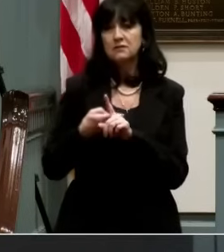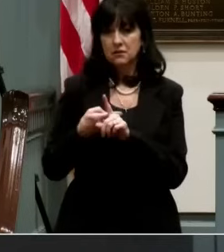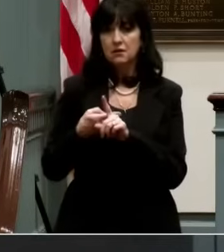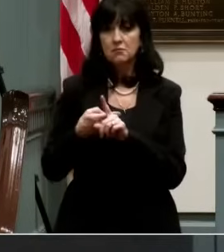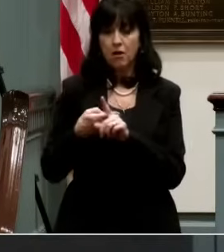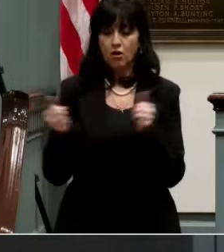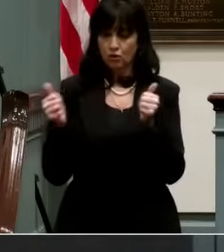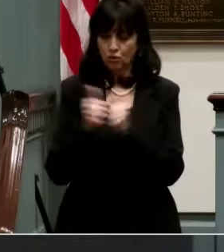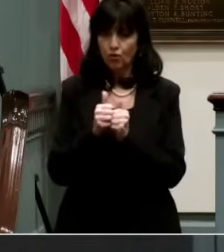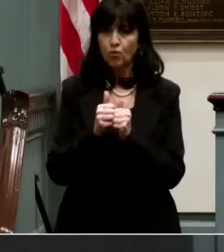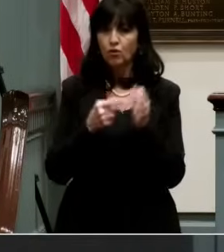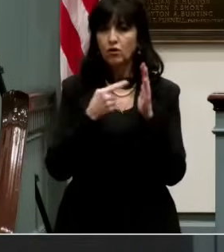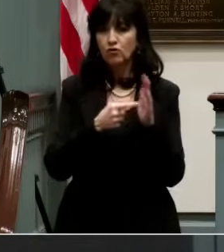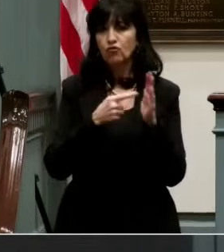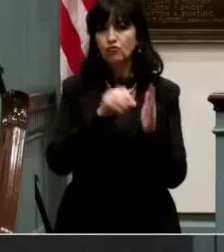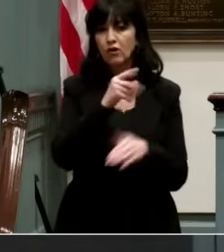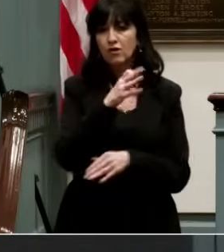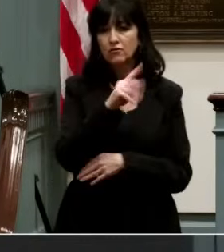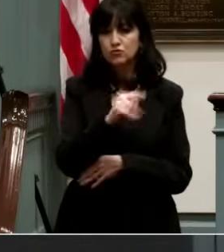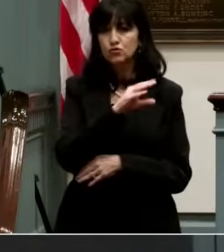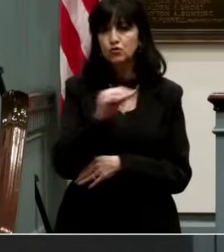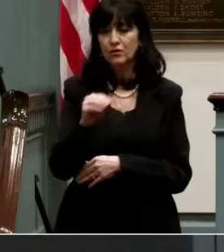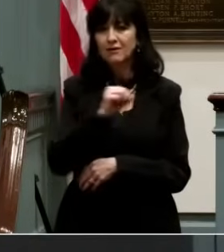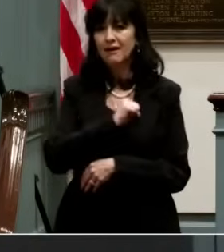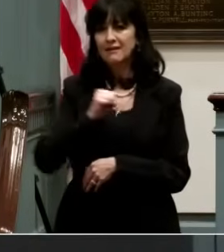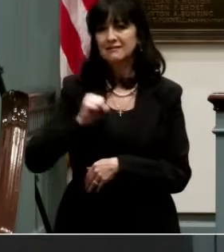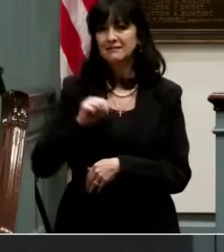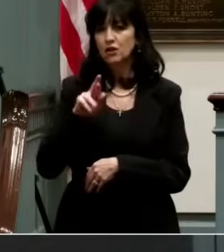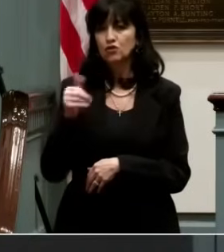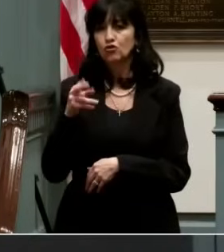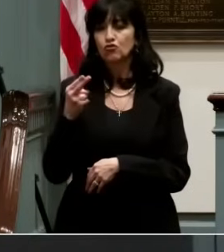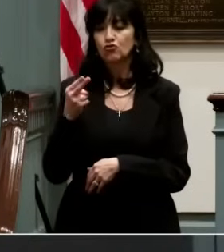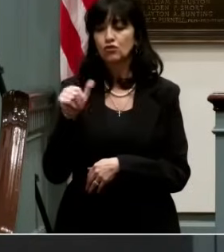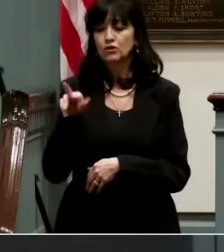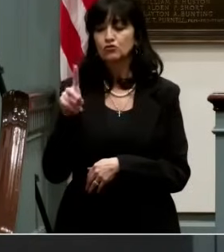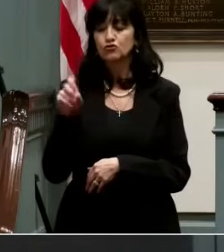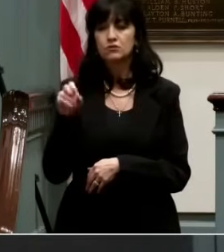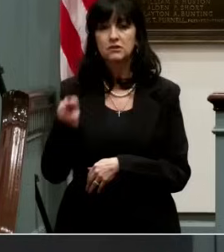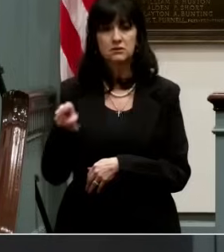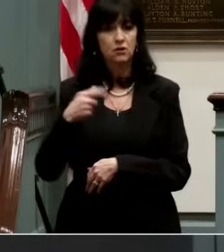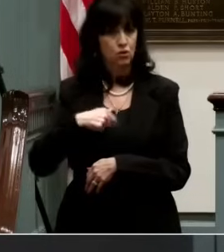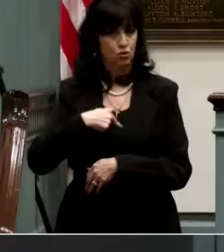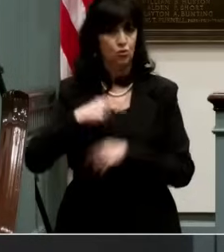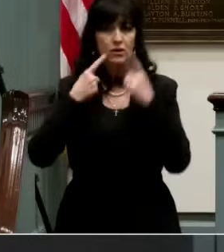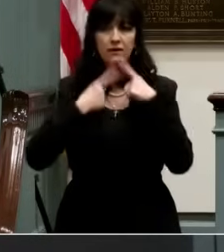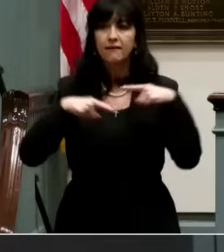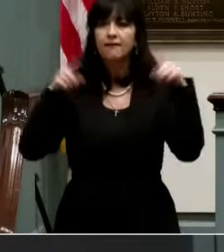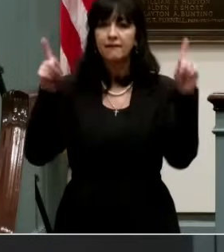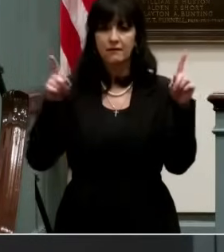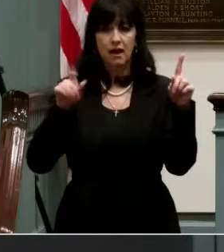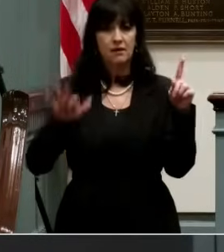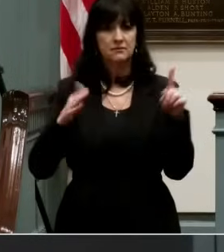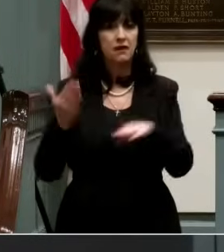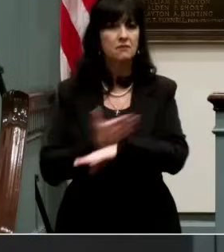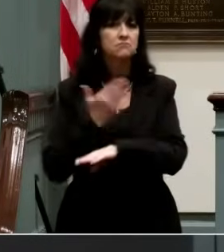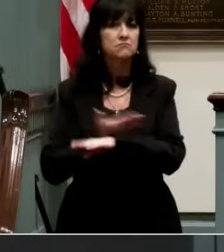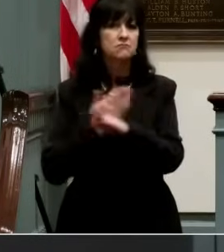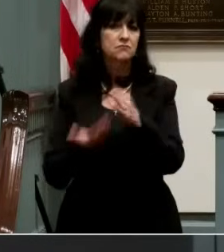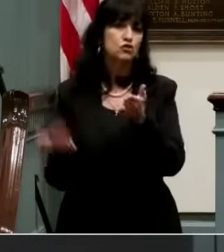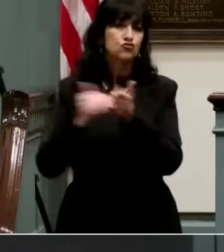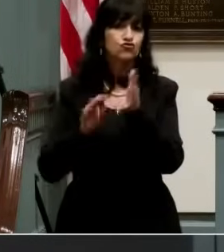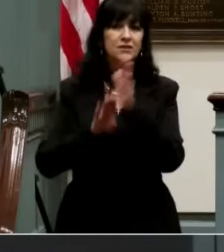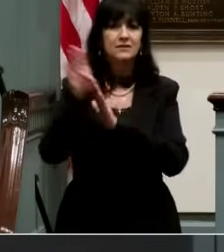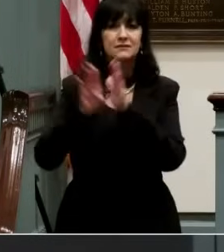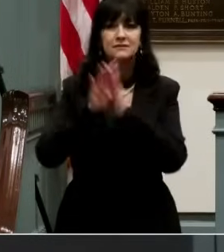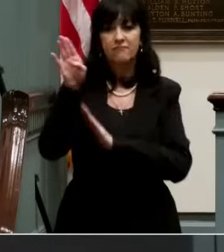Representative Short, Mayor Genshaw, and Senator Richardson, we announced a major redevelopment project at the blighted Nylon Capital